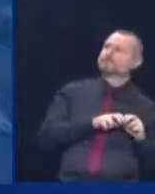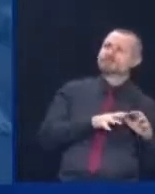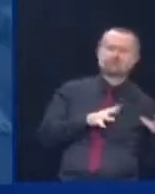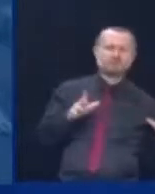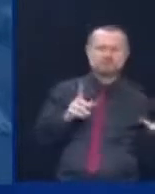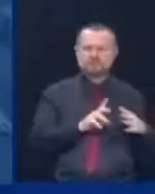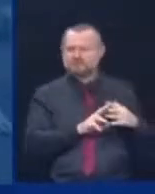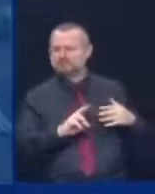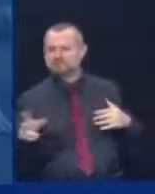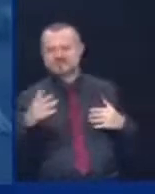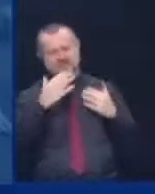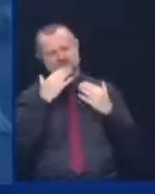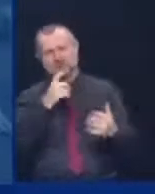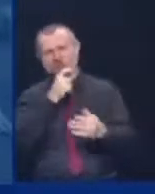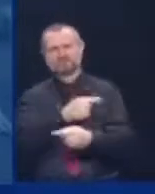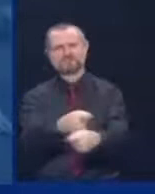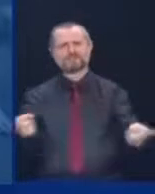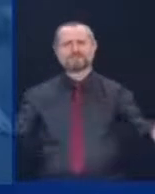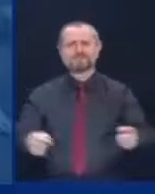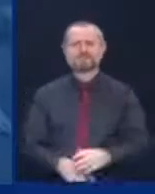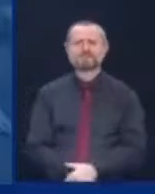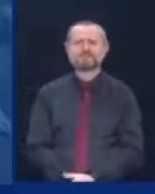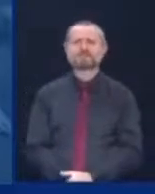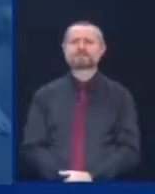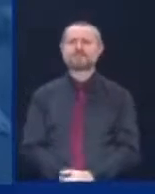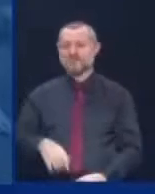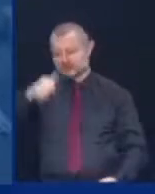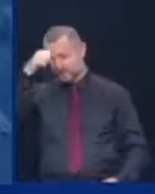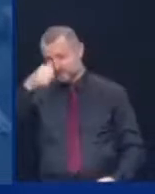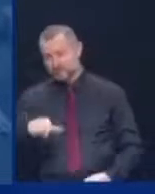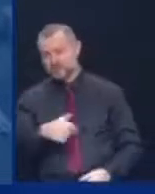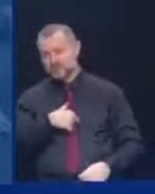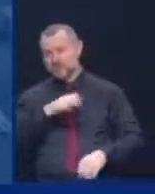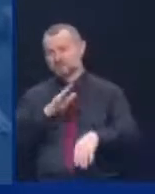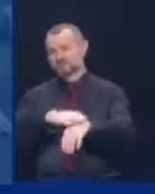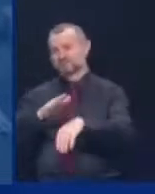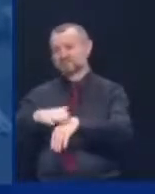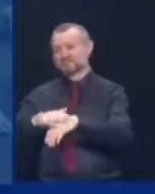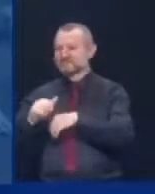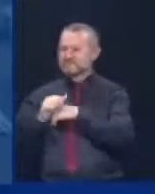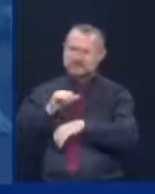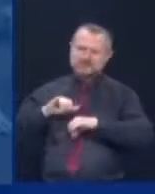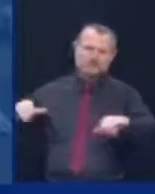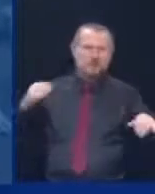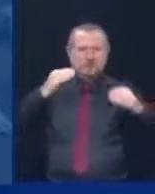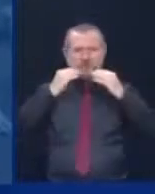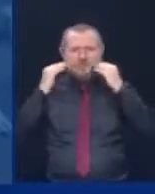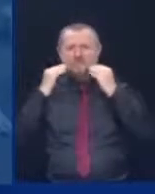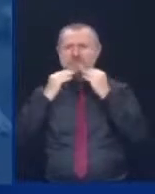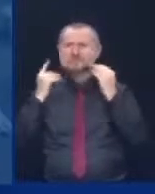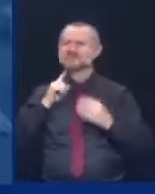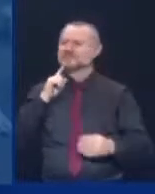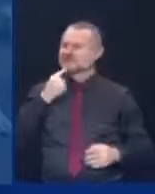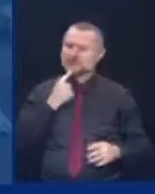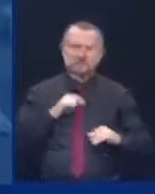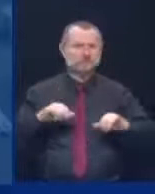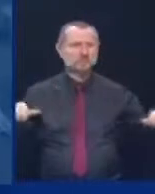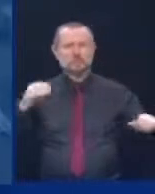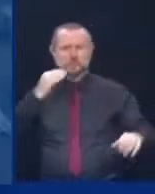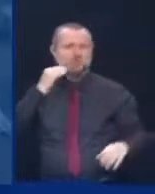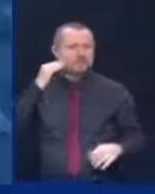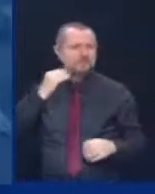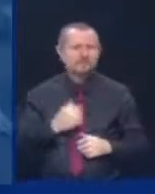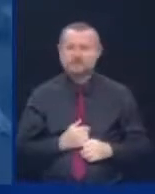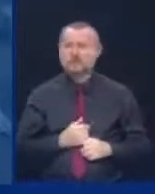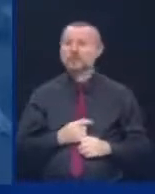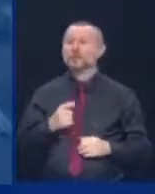Think about what I was saying to people every day. It's dangerous. Stay home. I'm not kidding. Stay home. But not